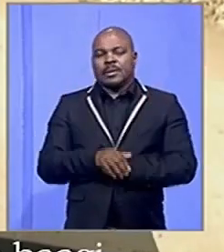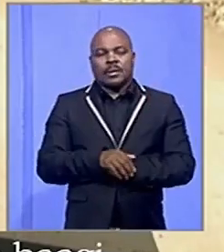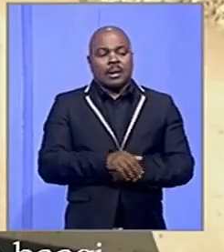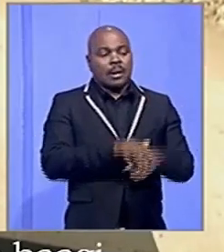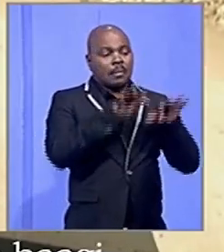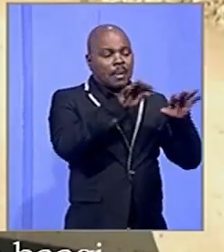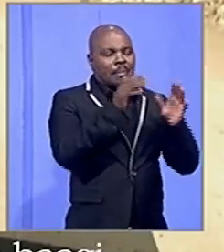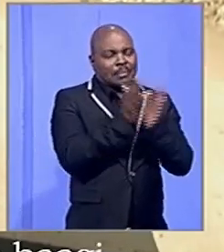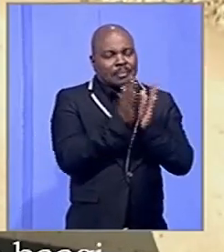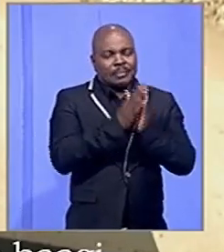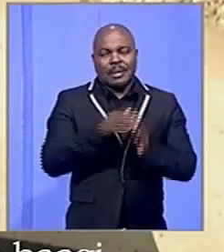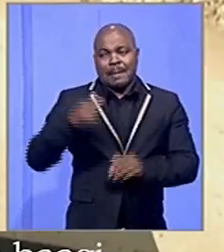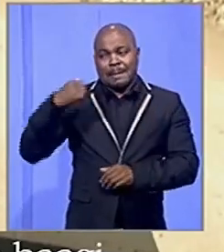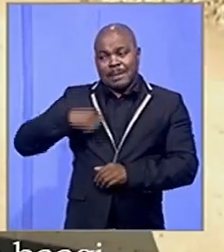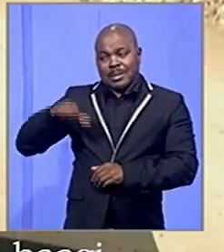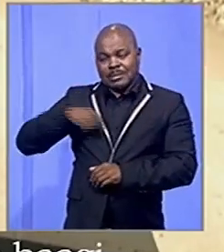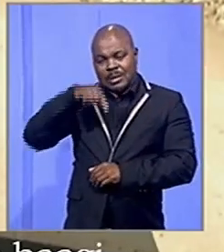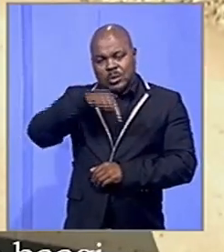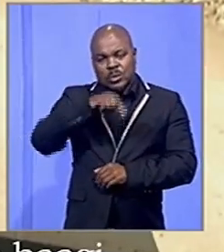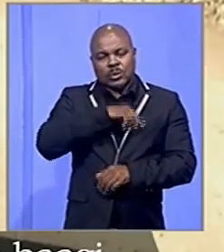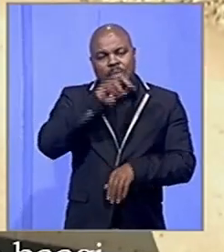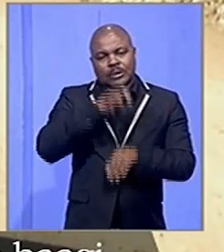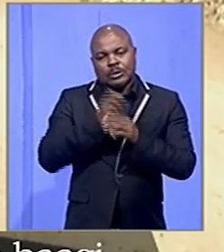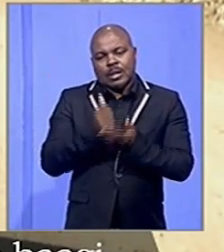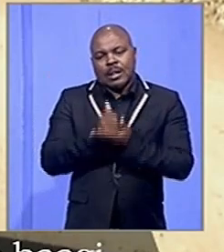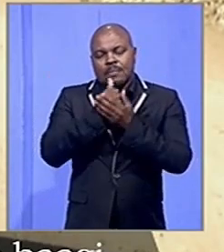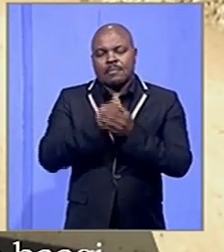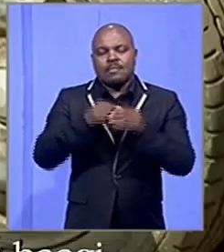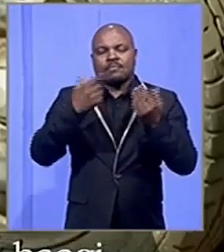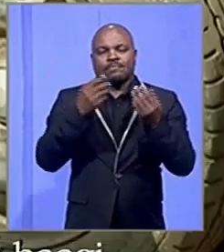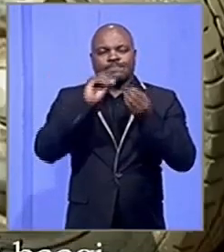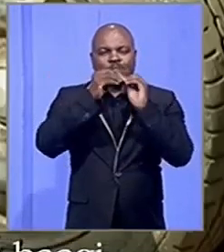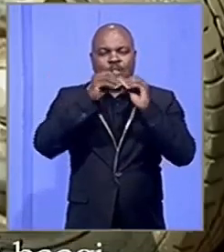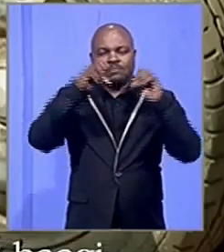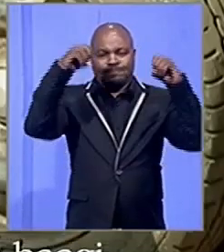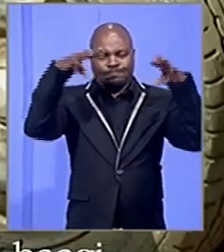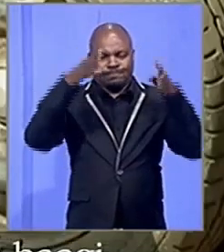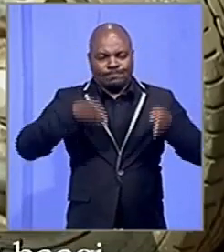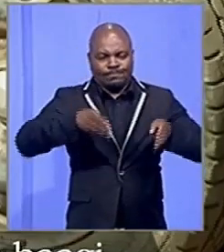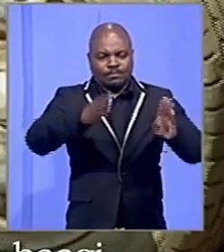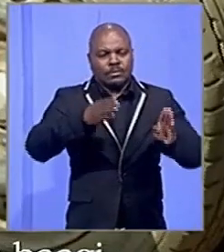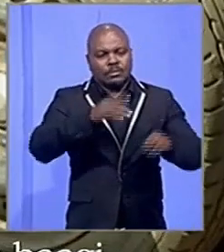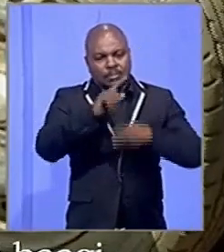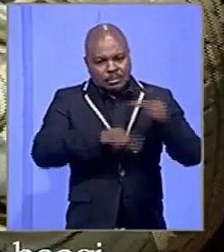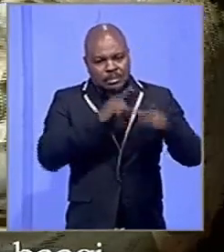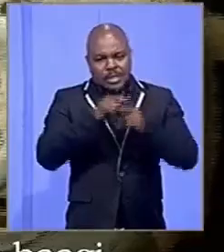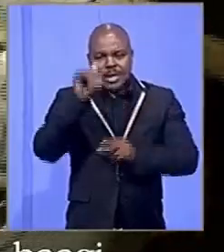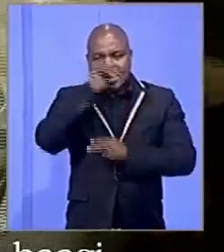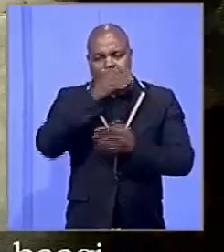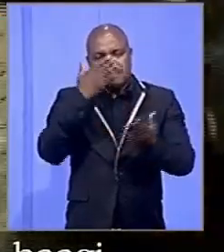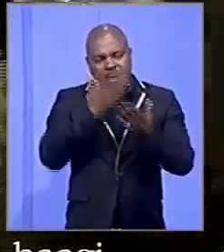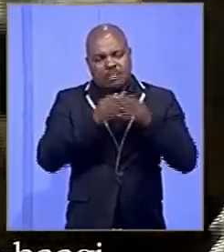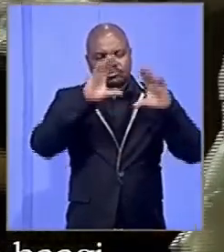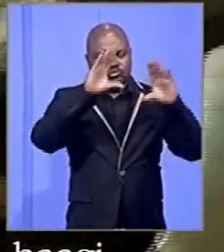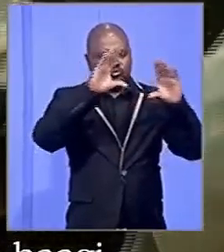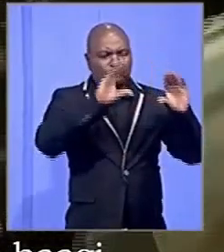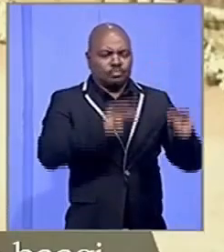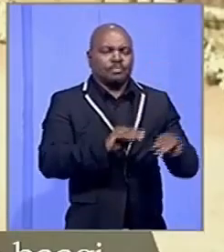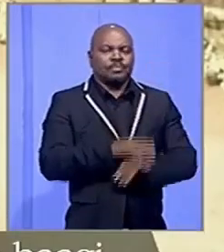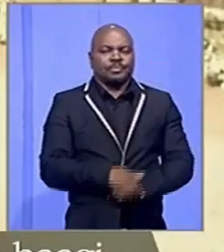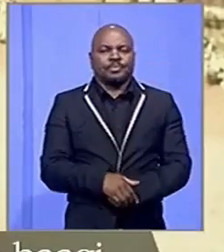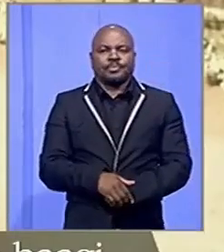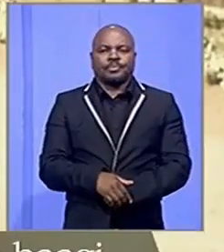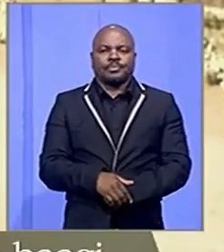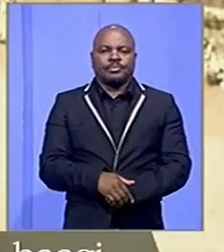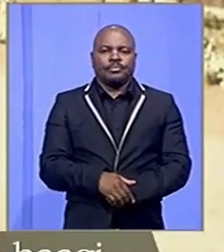go masepala wa selegae gore ba lokelele mabone a tseleng ka ge ba re se tlo ba thuša go fokotša bosenyi mo motseng wa gabo bona. Ke